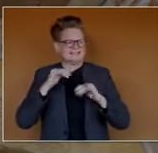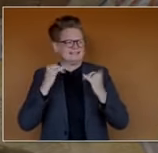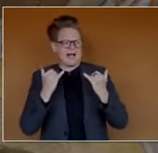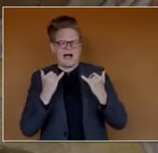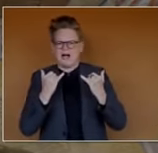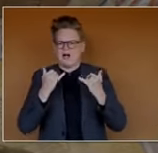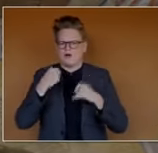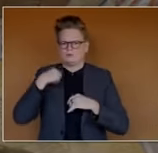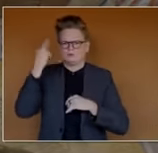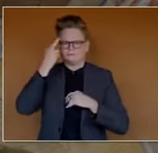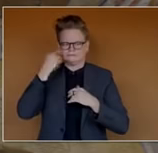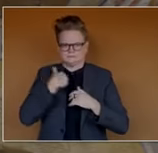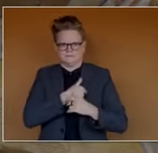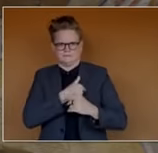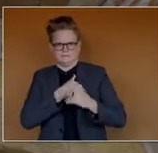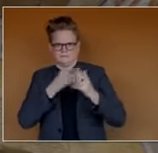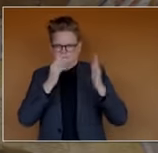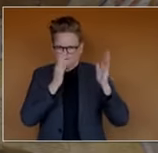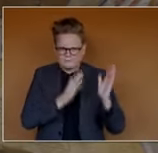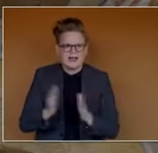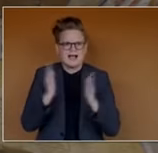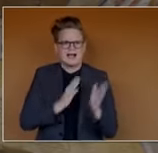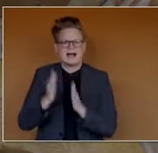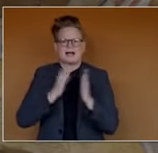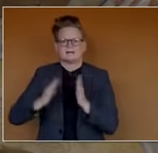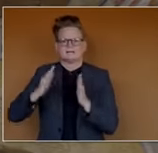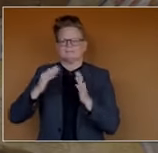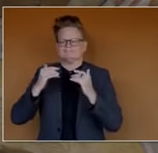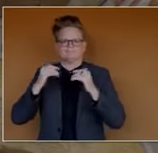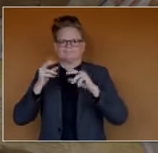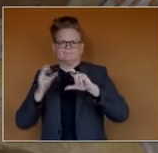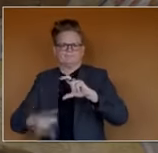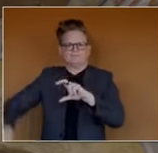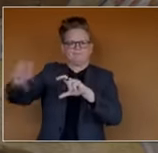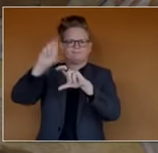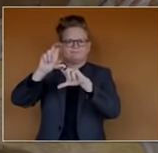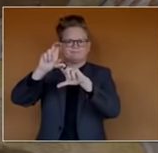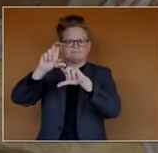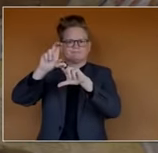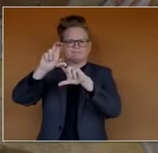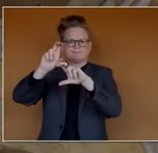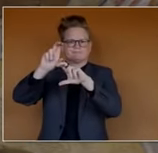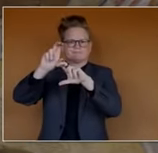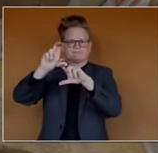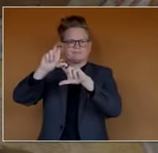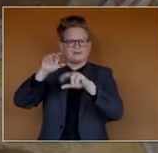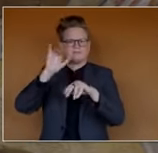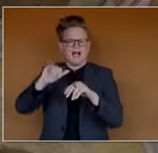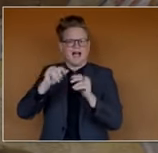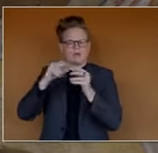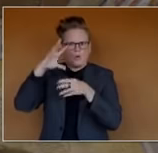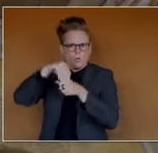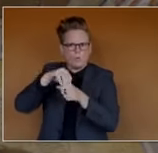plan, to double the rental assistance in the state of California with the goal of getting